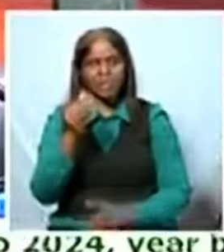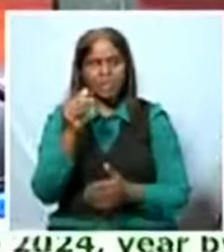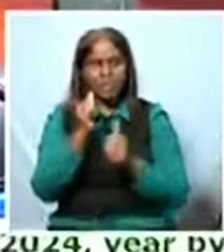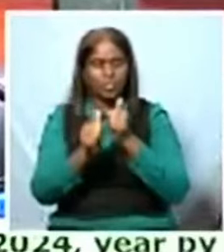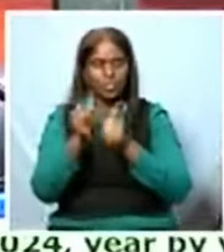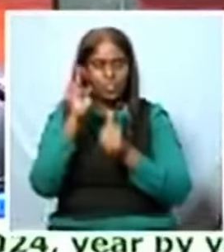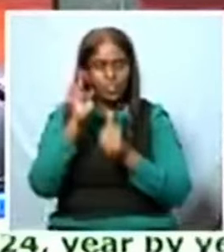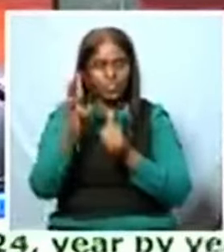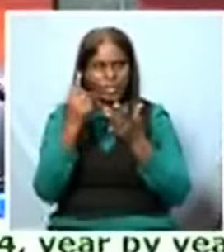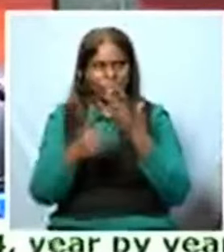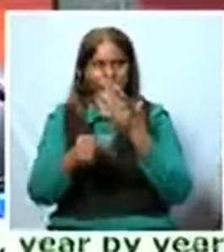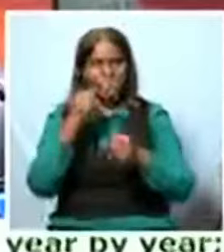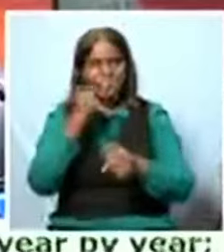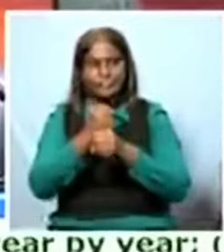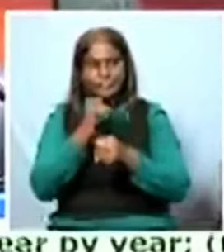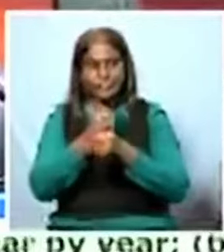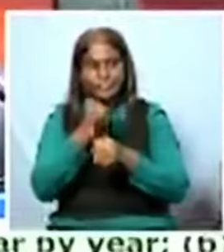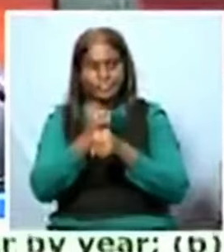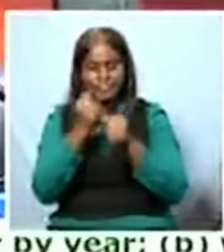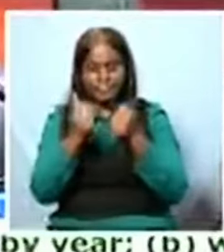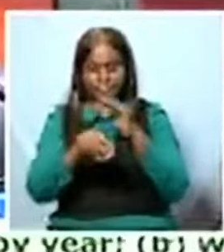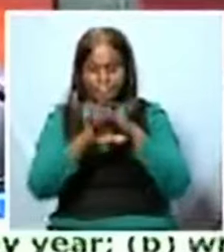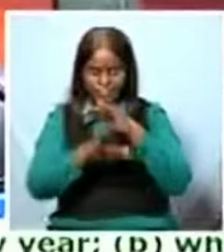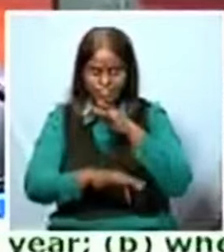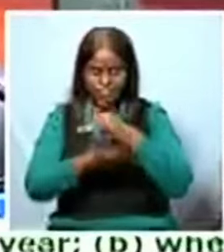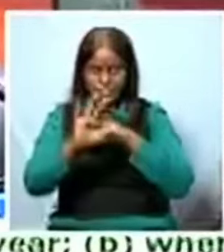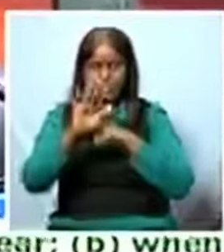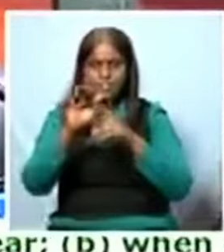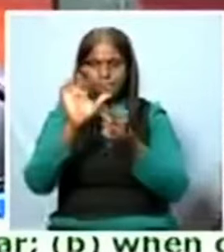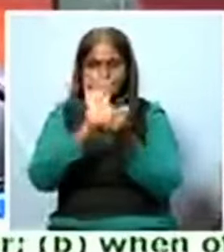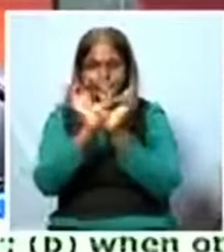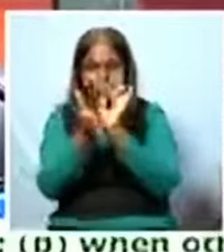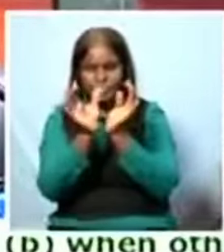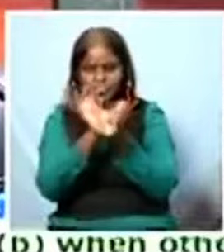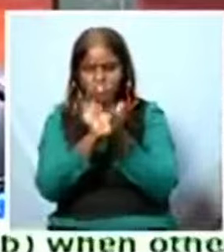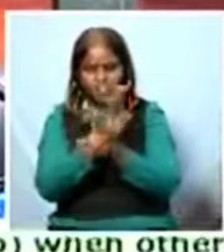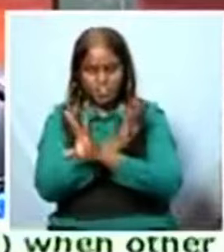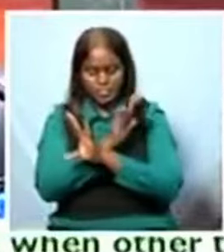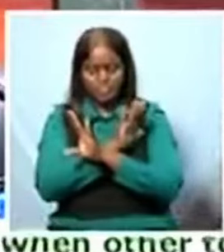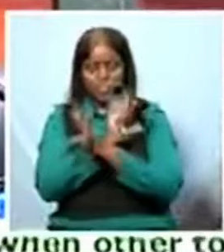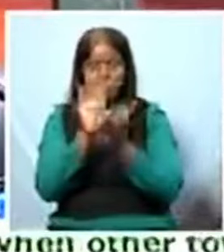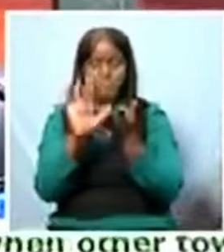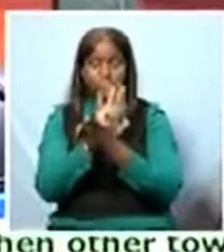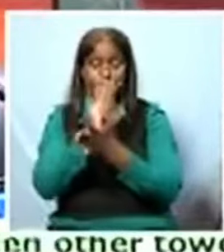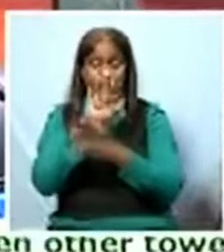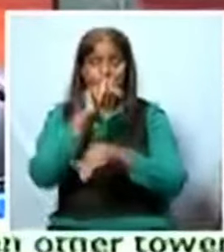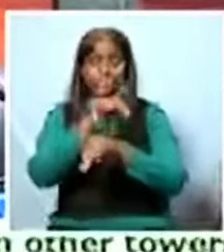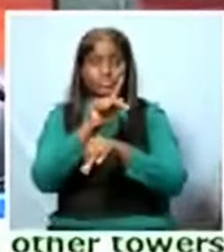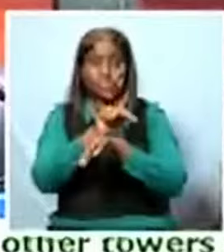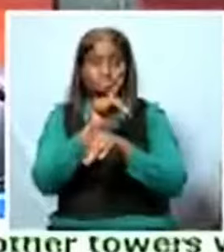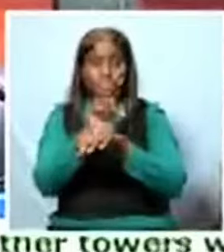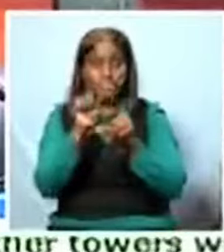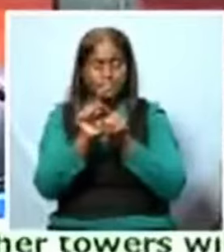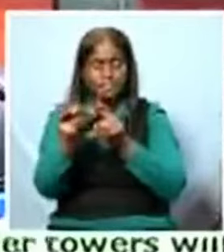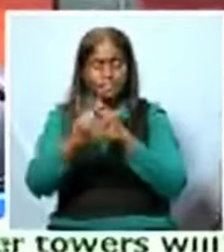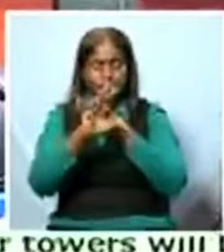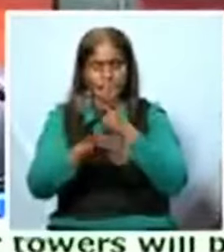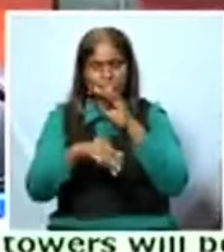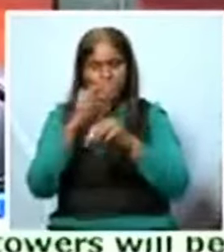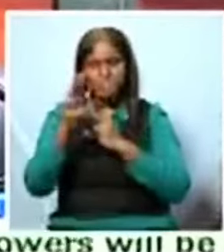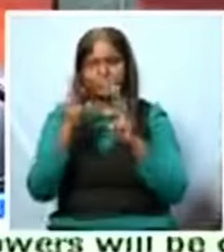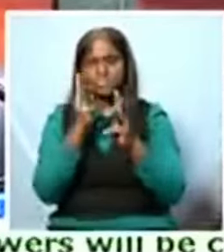will be operationalized under the Digital Zambia Acceleration Project. This is under World